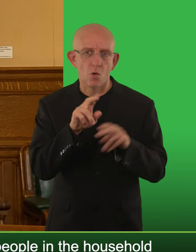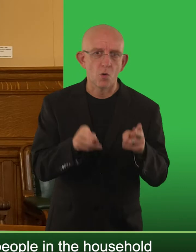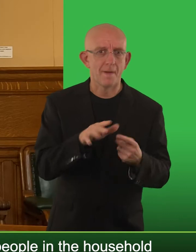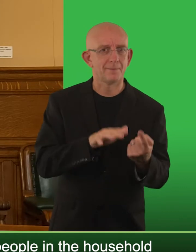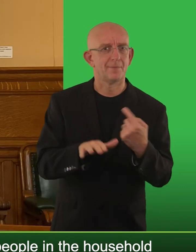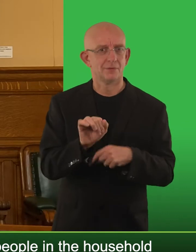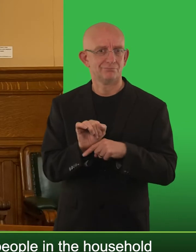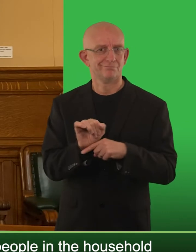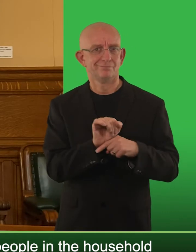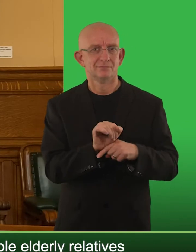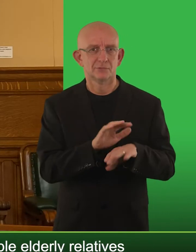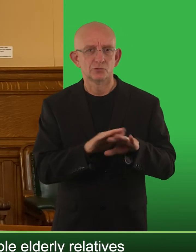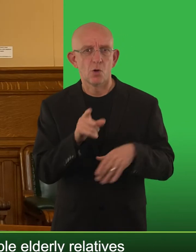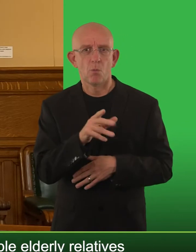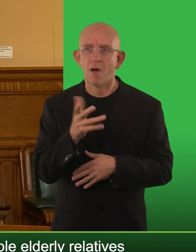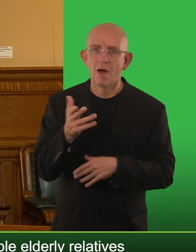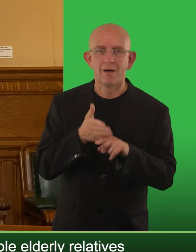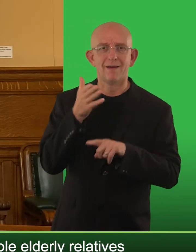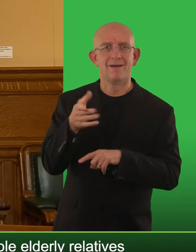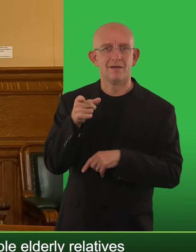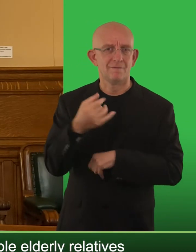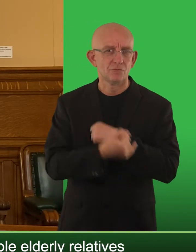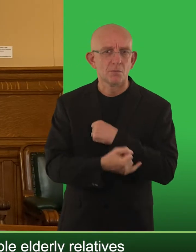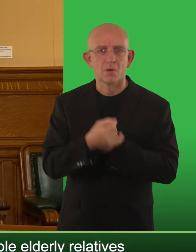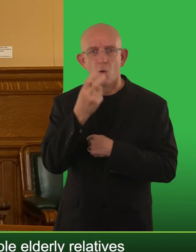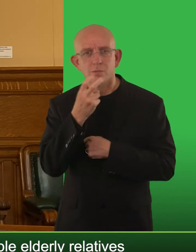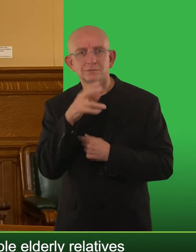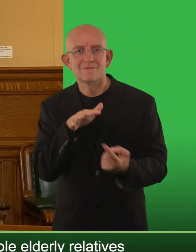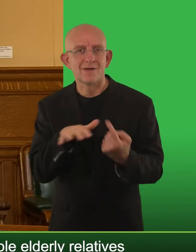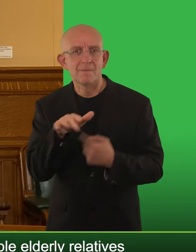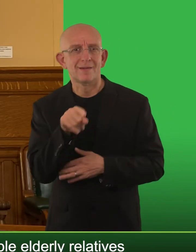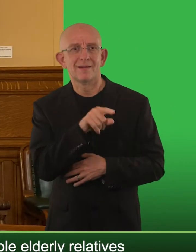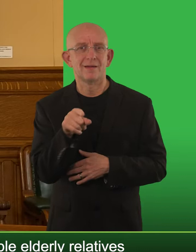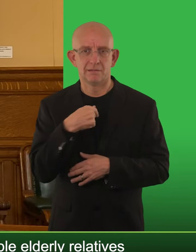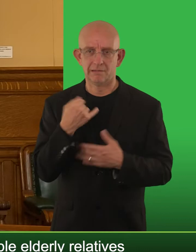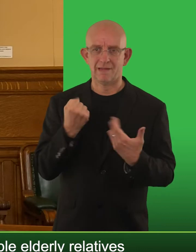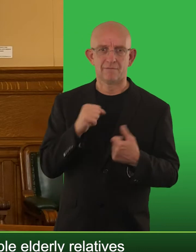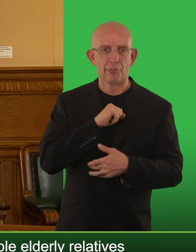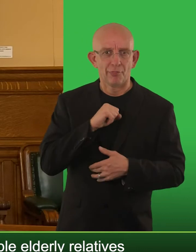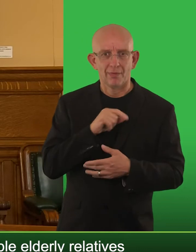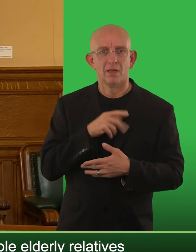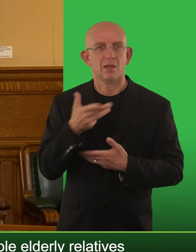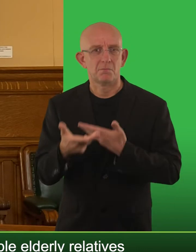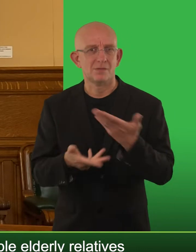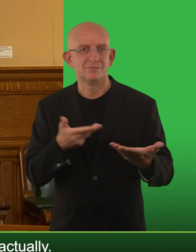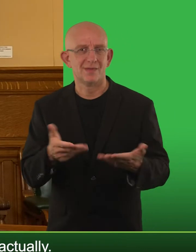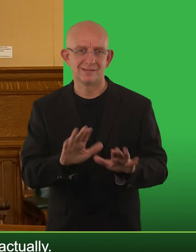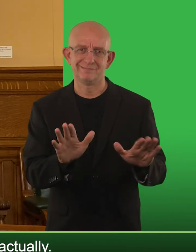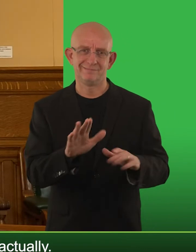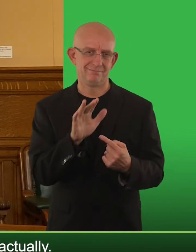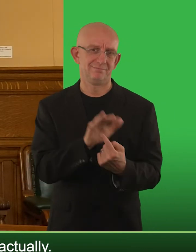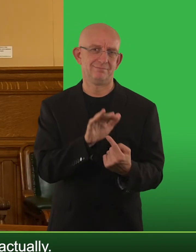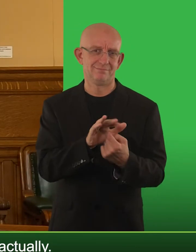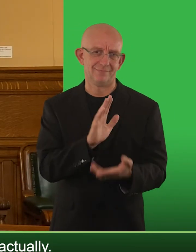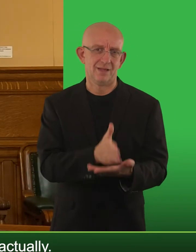the spread for people in the household, and especially don't go visiting vulnerable elderly relatives whilst you've got symptoms. That